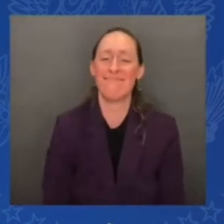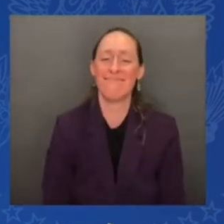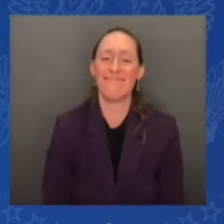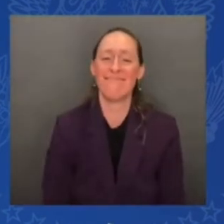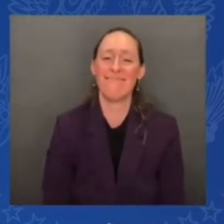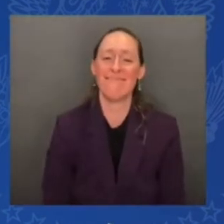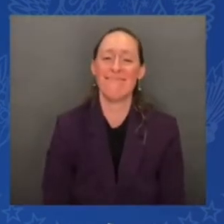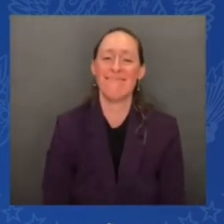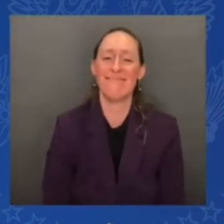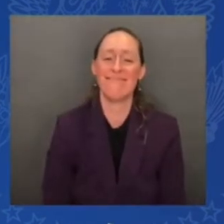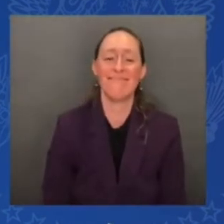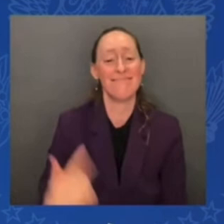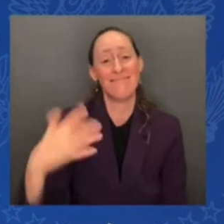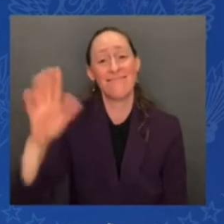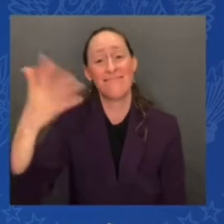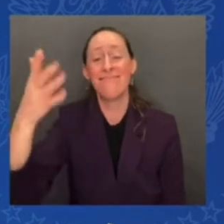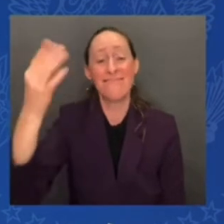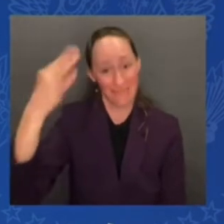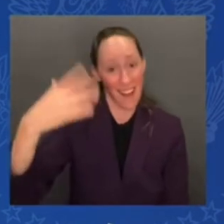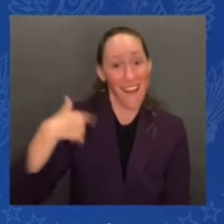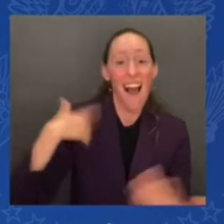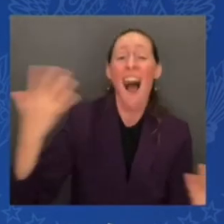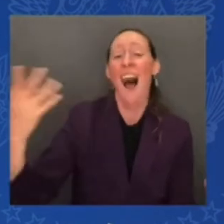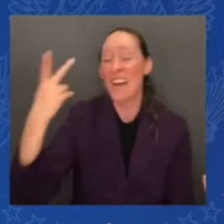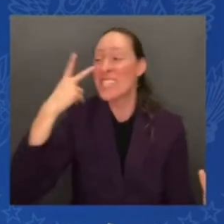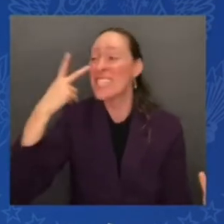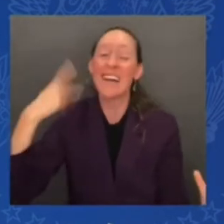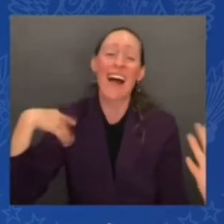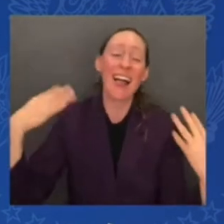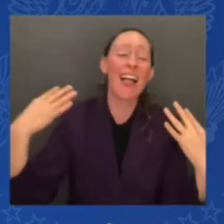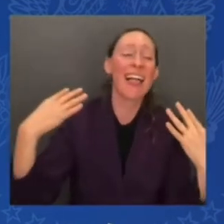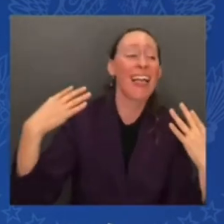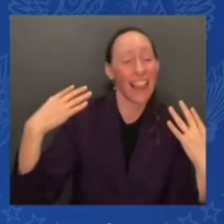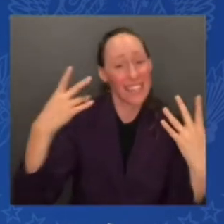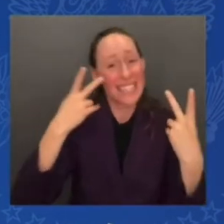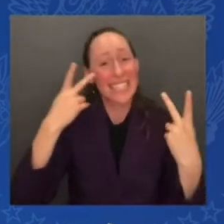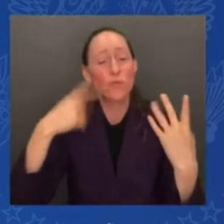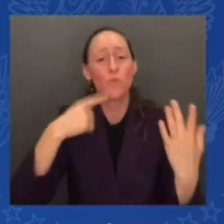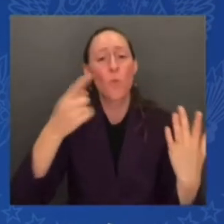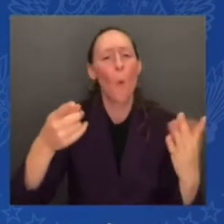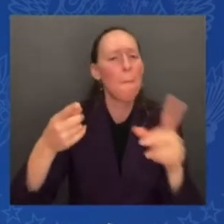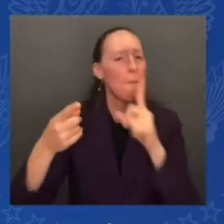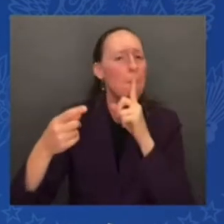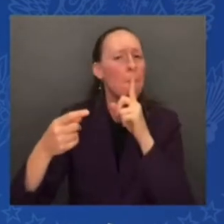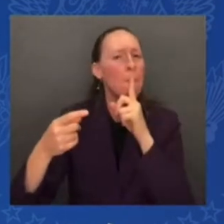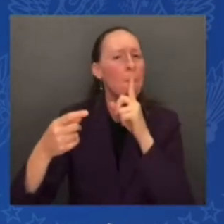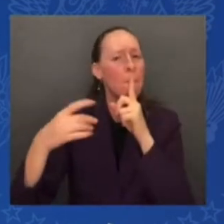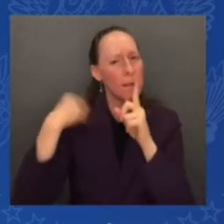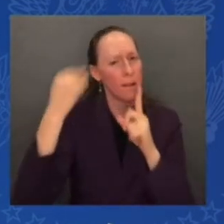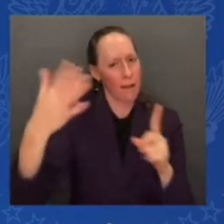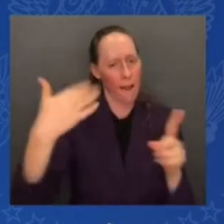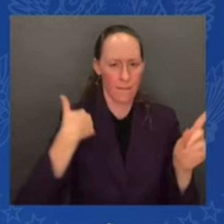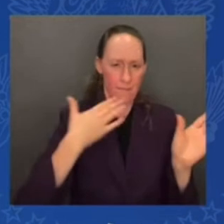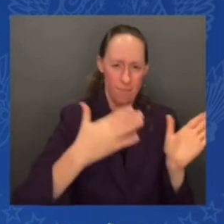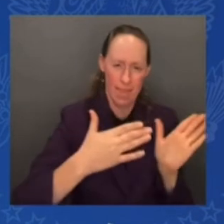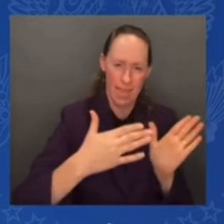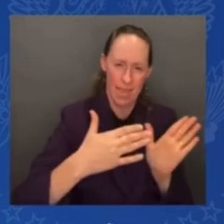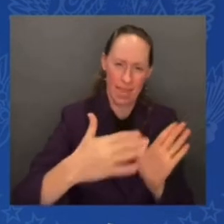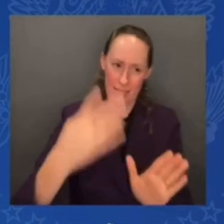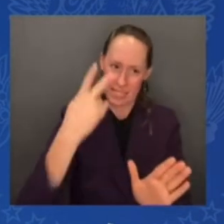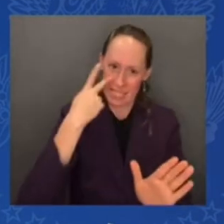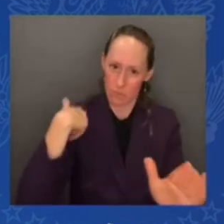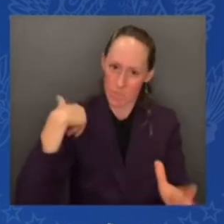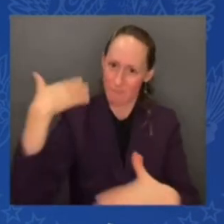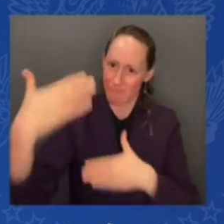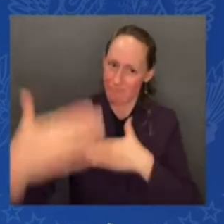plan, and it's turning things around. Bidenomics is just another way of saying, restore the American